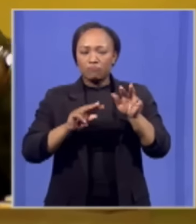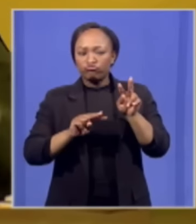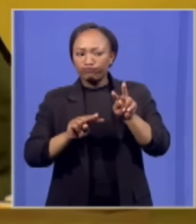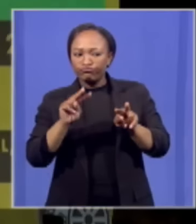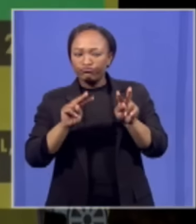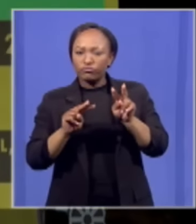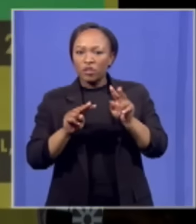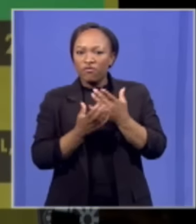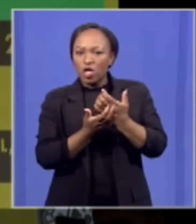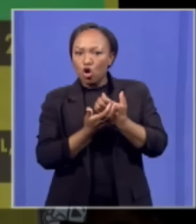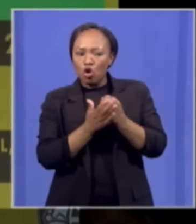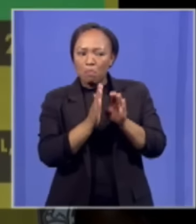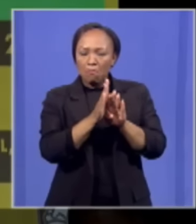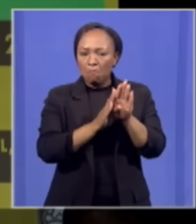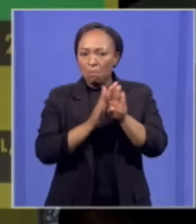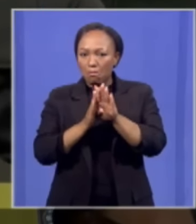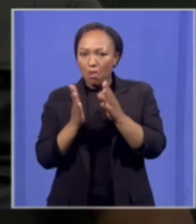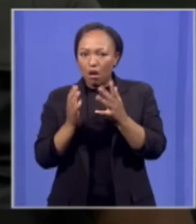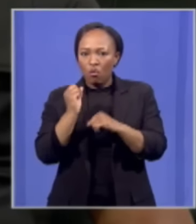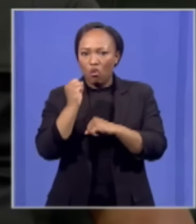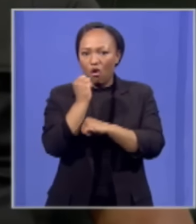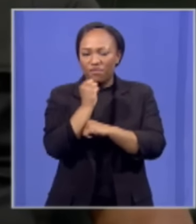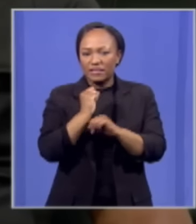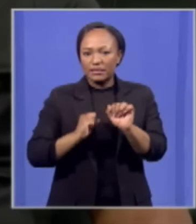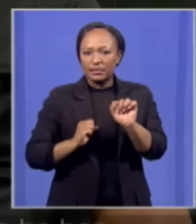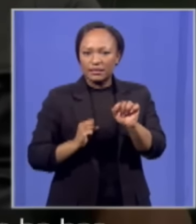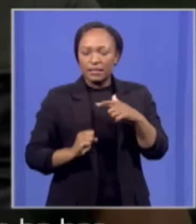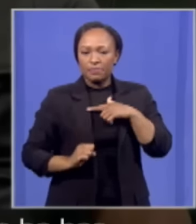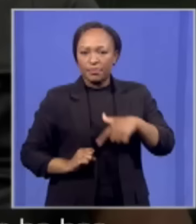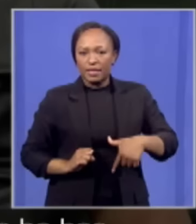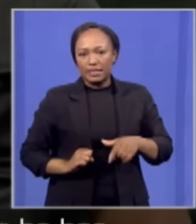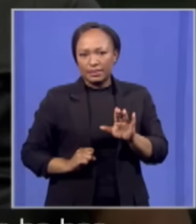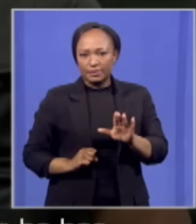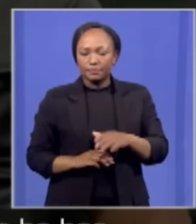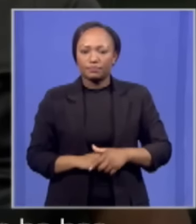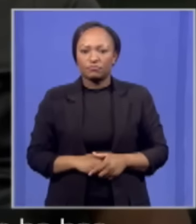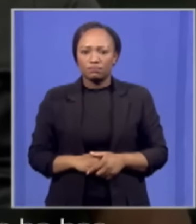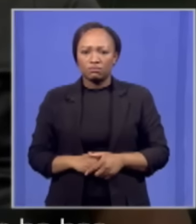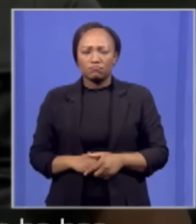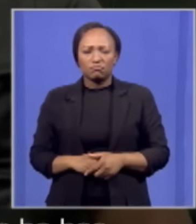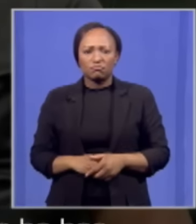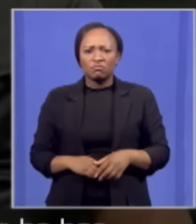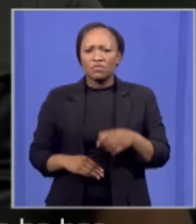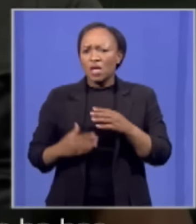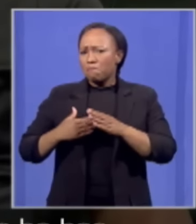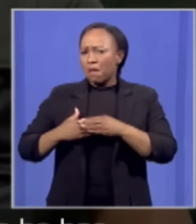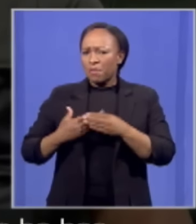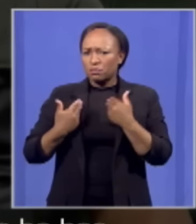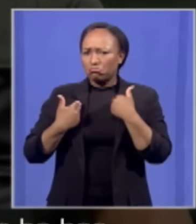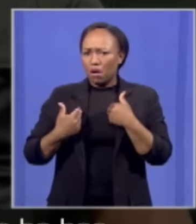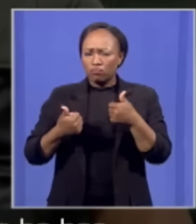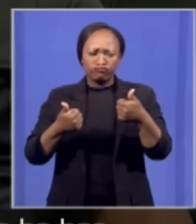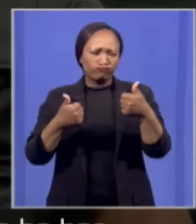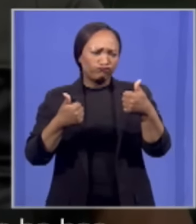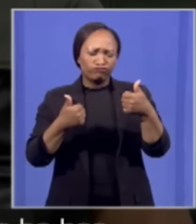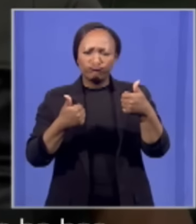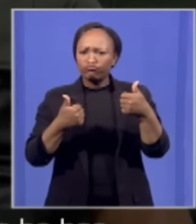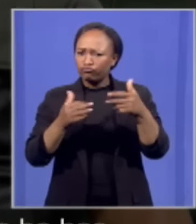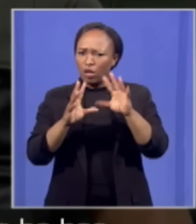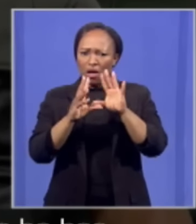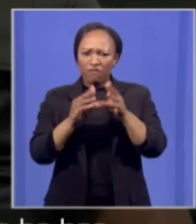kantorong ya mopresidente. Ba ka bo santsane bo busiami, I'm in good standing. Sentla ka